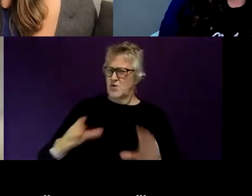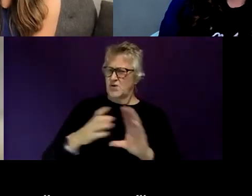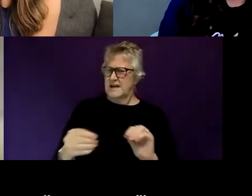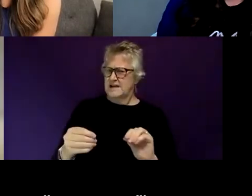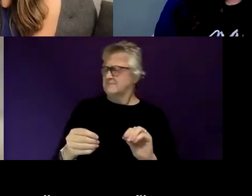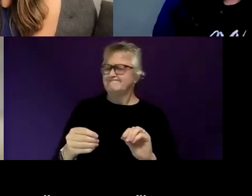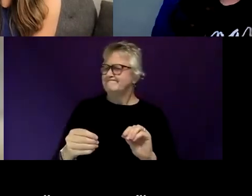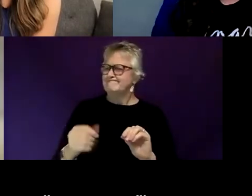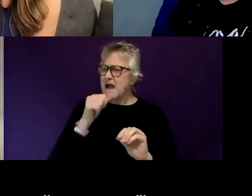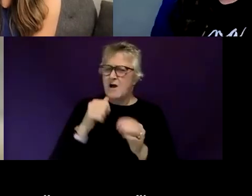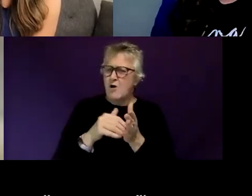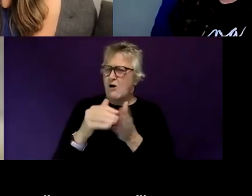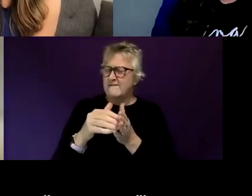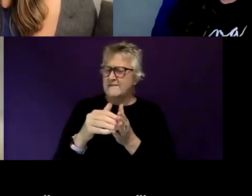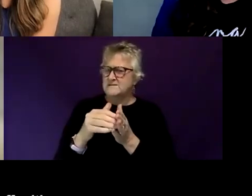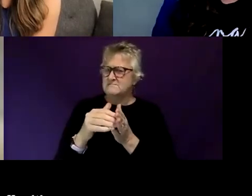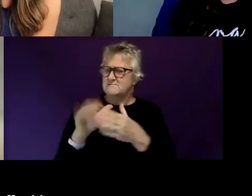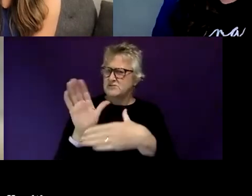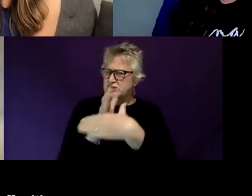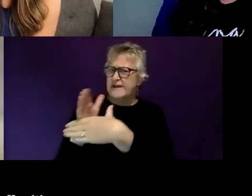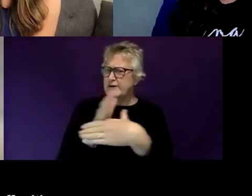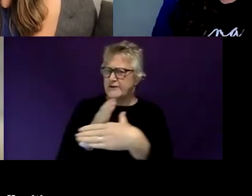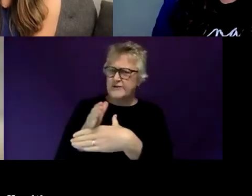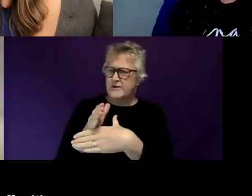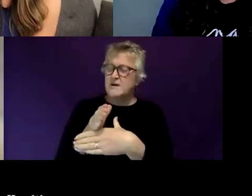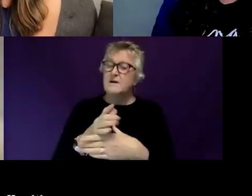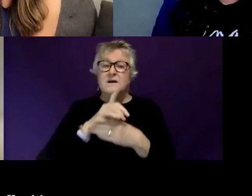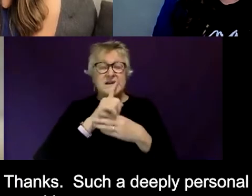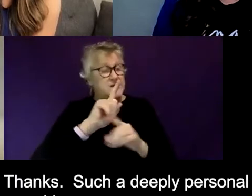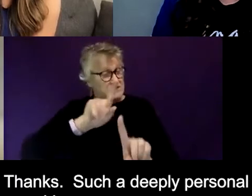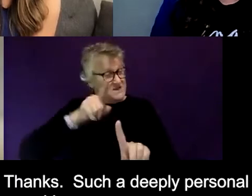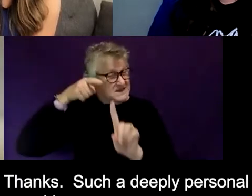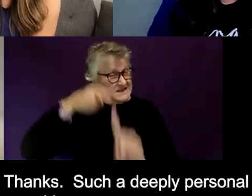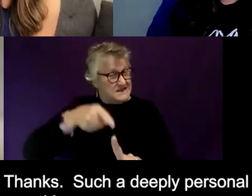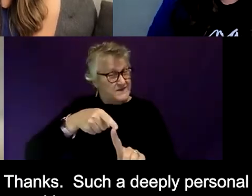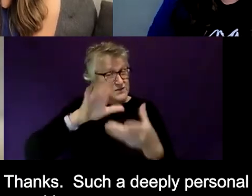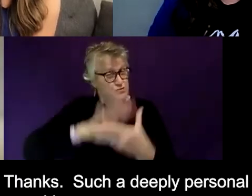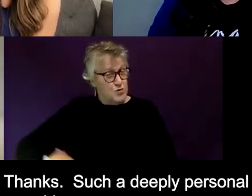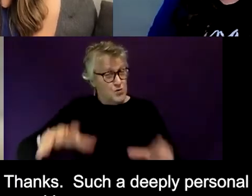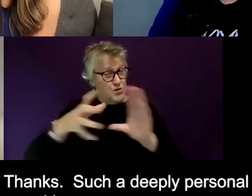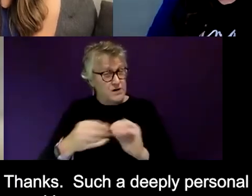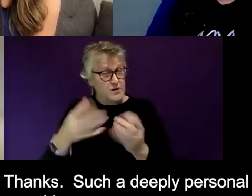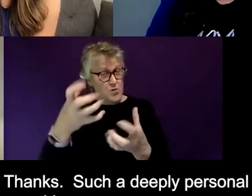you that you'd like to share with the audience? So we'll start off with Jessica.